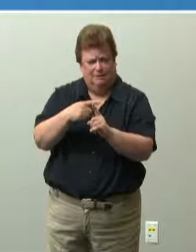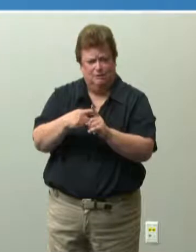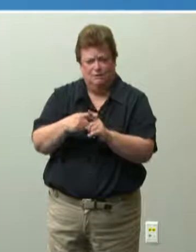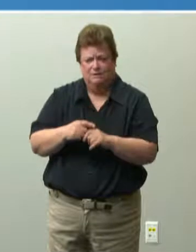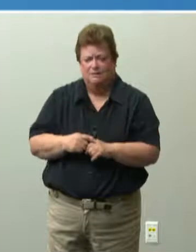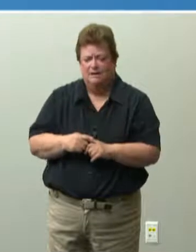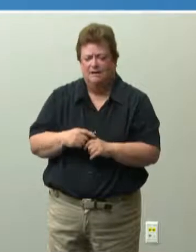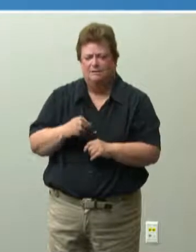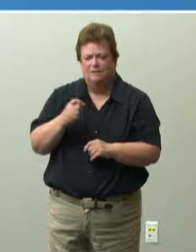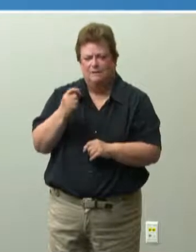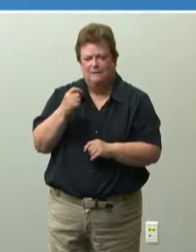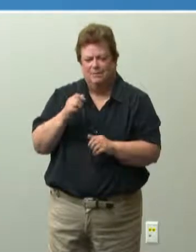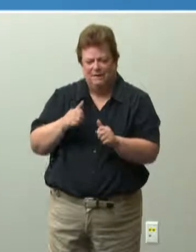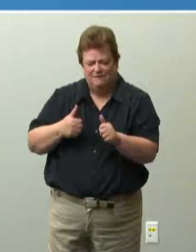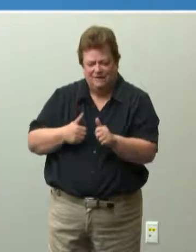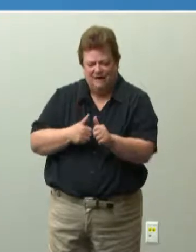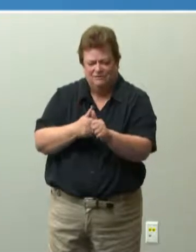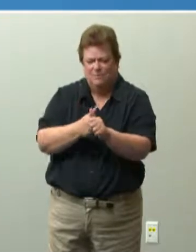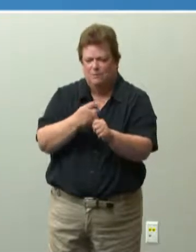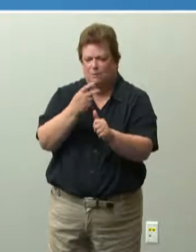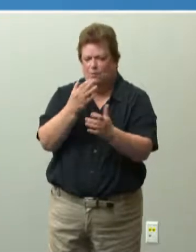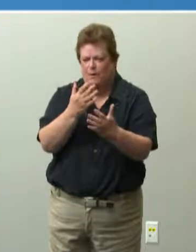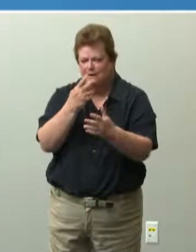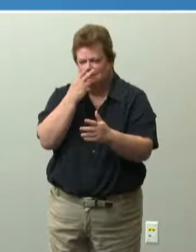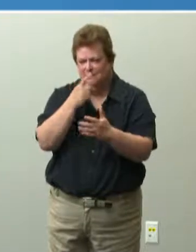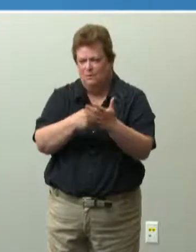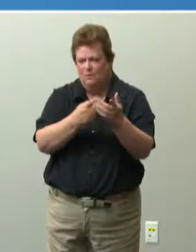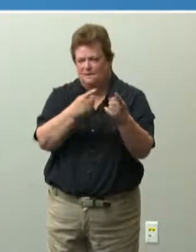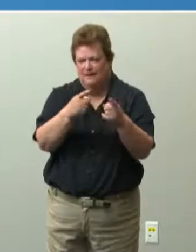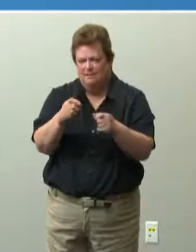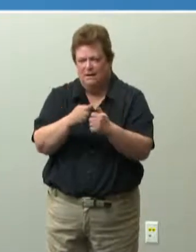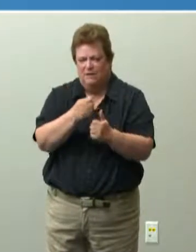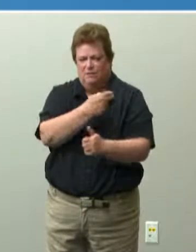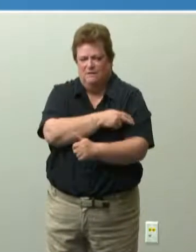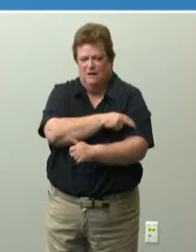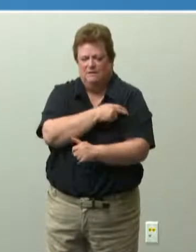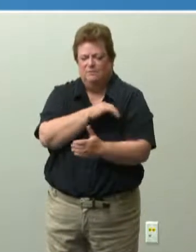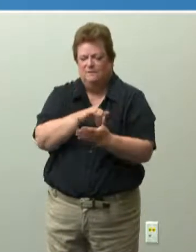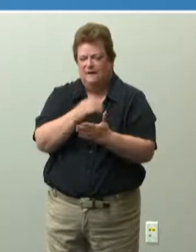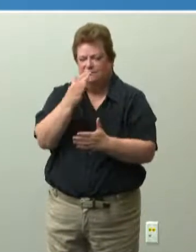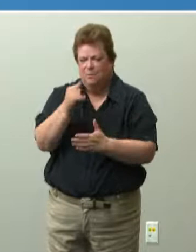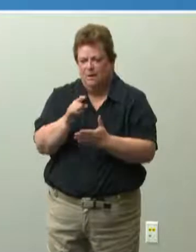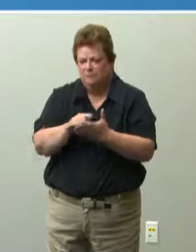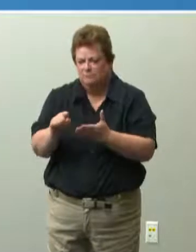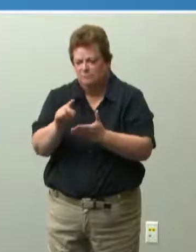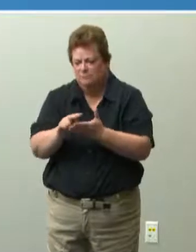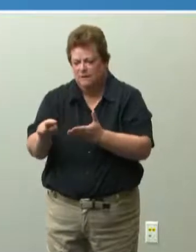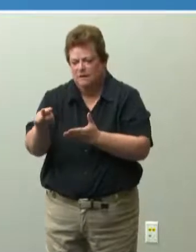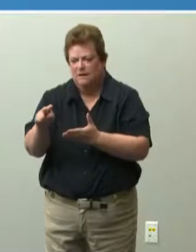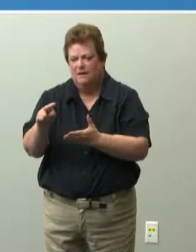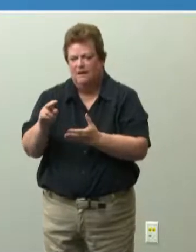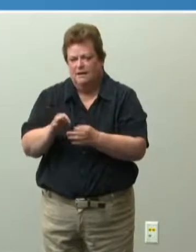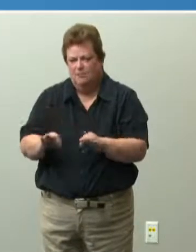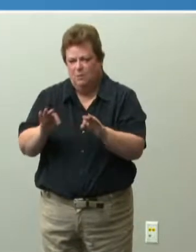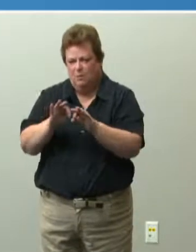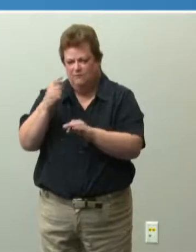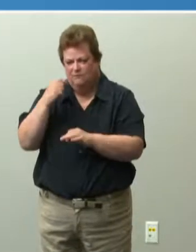what's happening with hospitalizations. That's why the next week or so is going to be critical for us to really see.